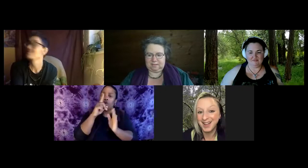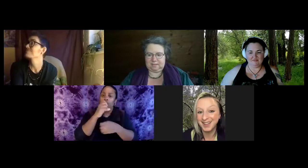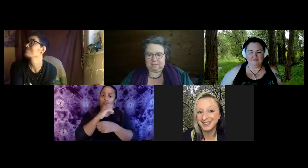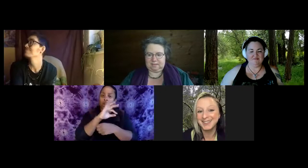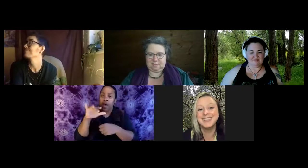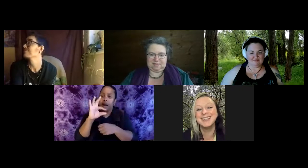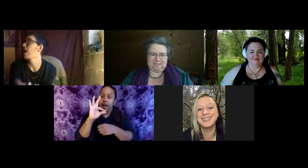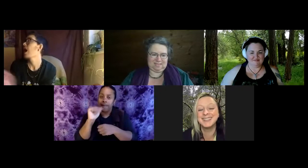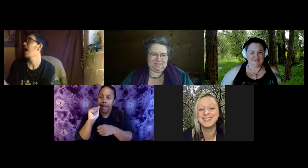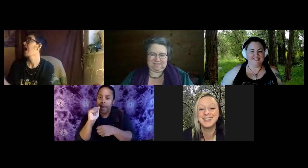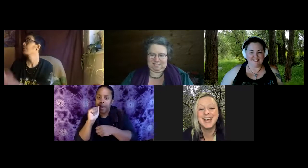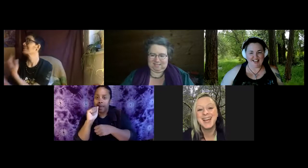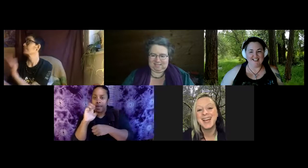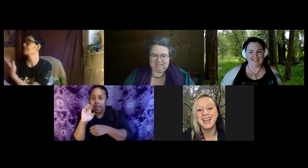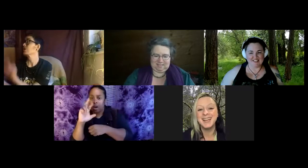F-A-E-R-Y.